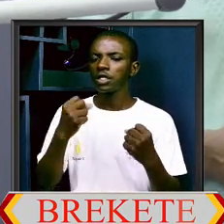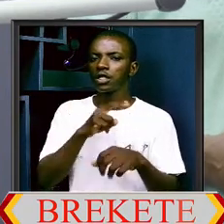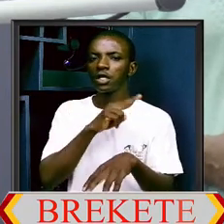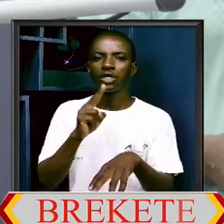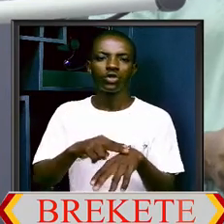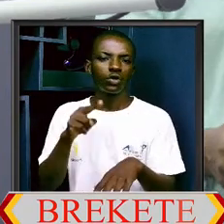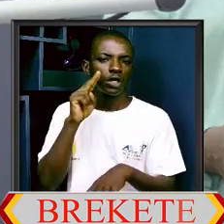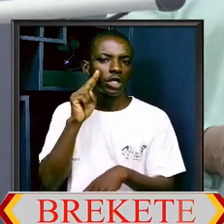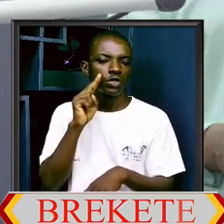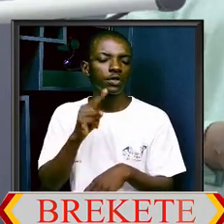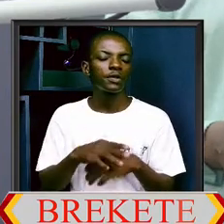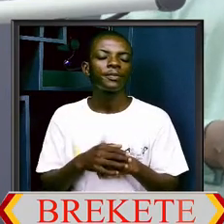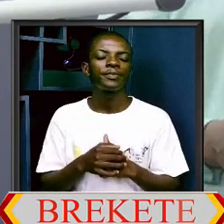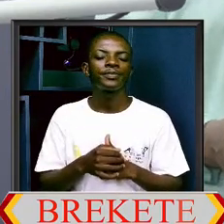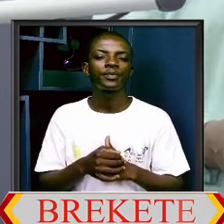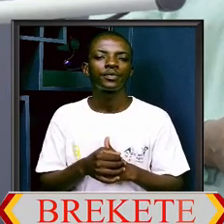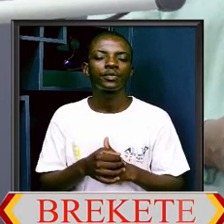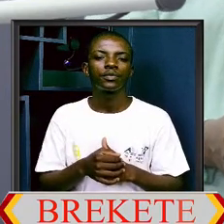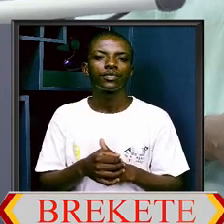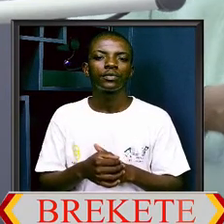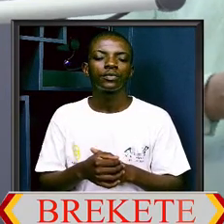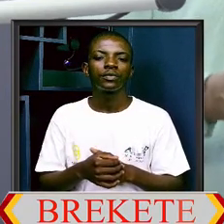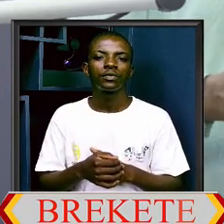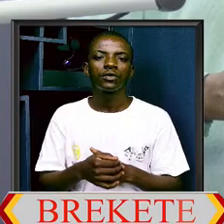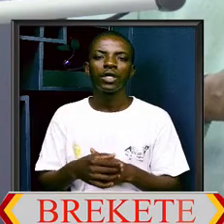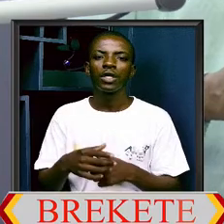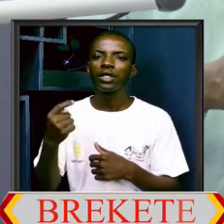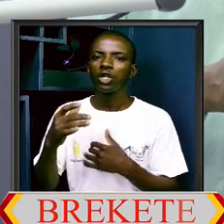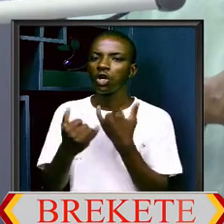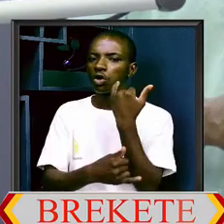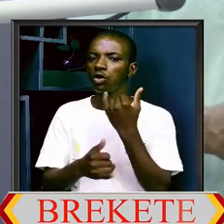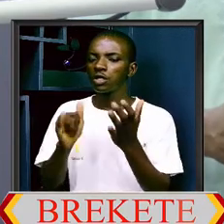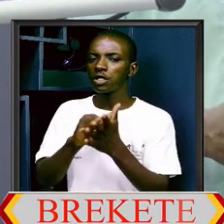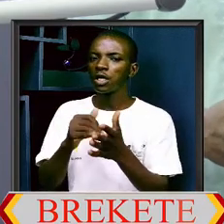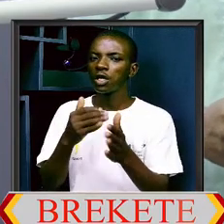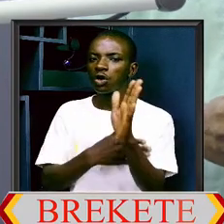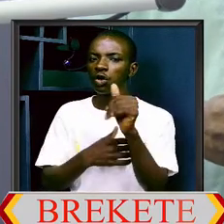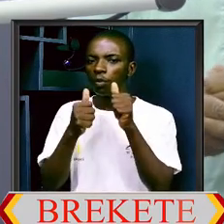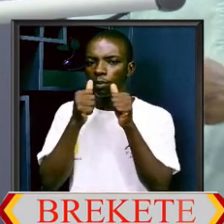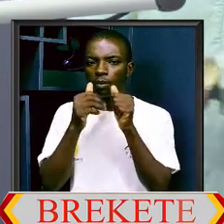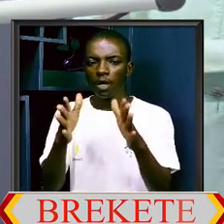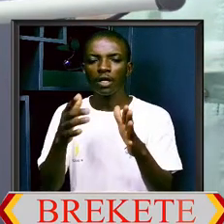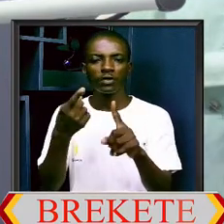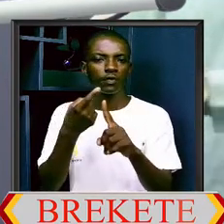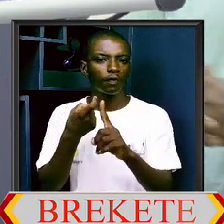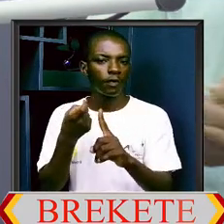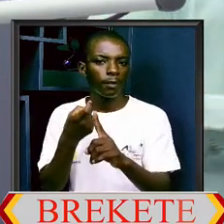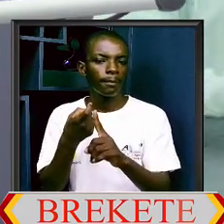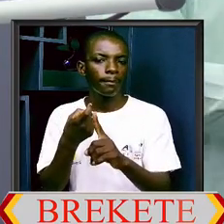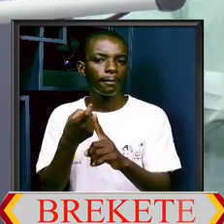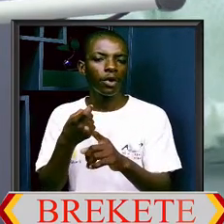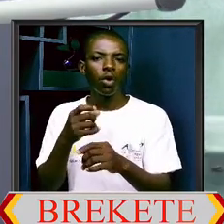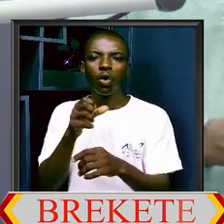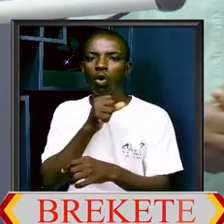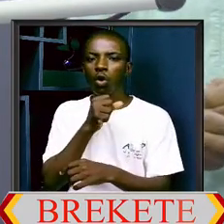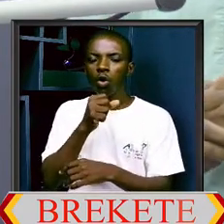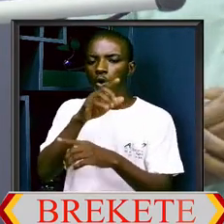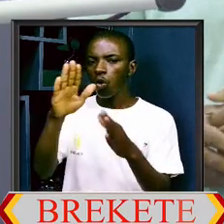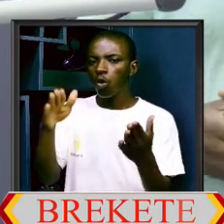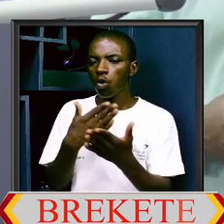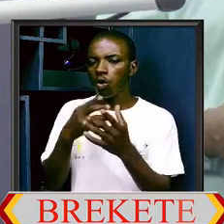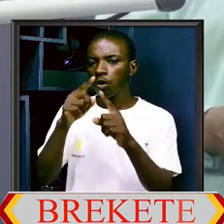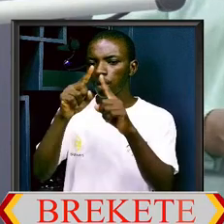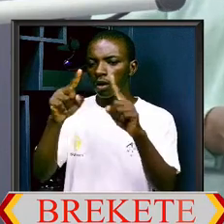nation Nigeria the country where God bless from all